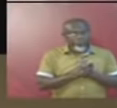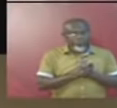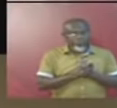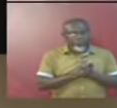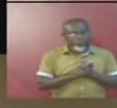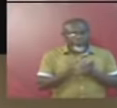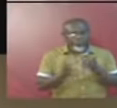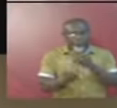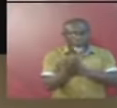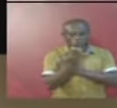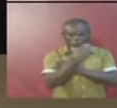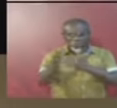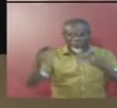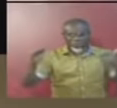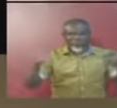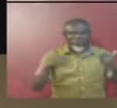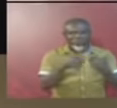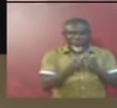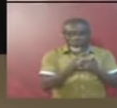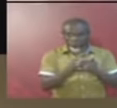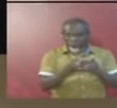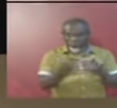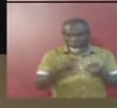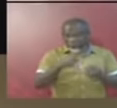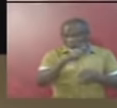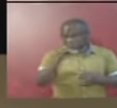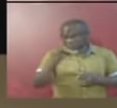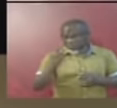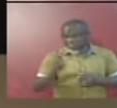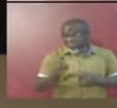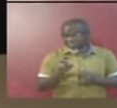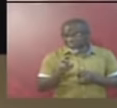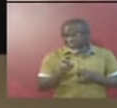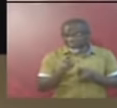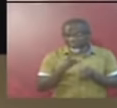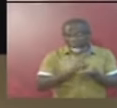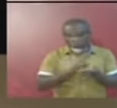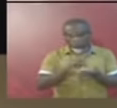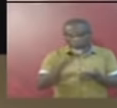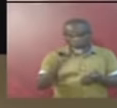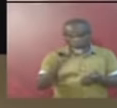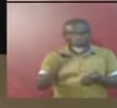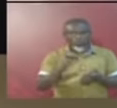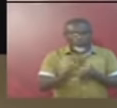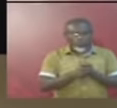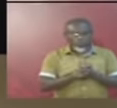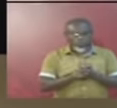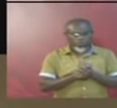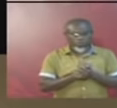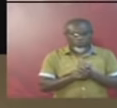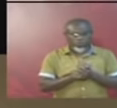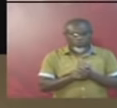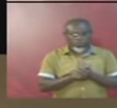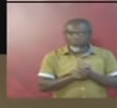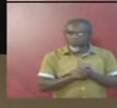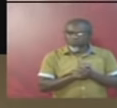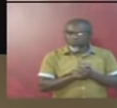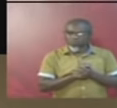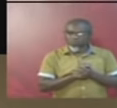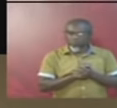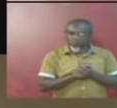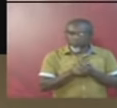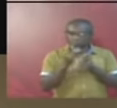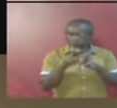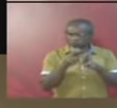Good morning, everyone. My question to Othello, Crystal Wilson, TTT Limited. A report coming out of Tobago